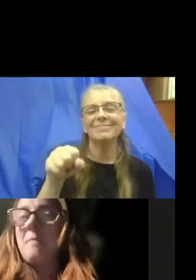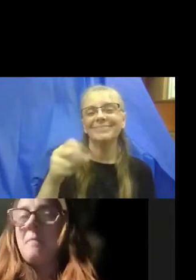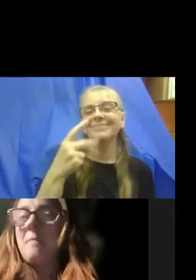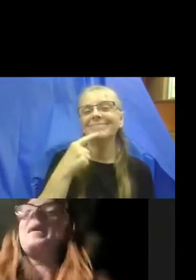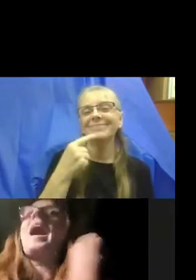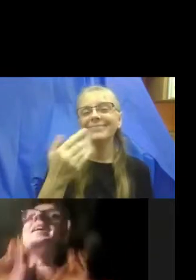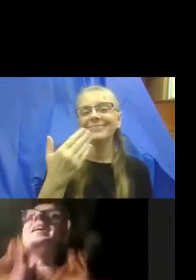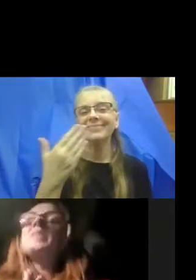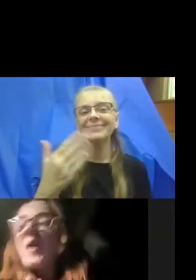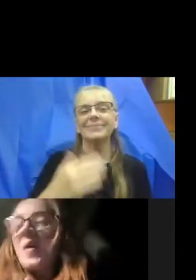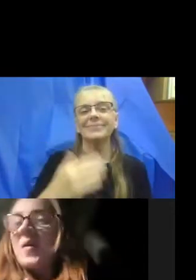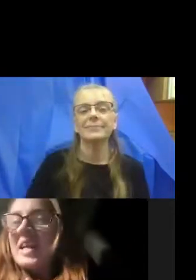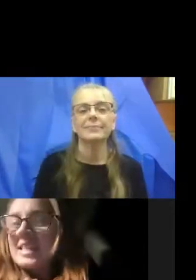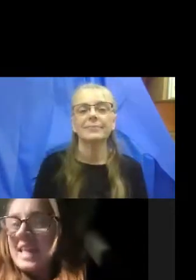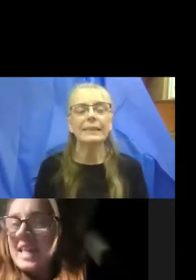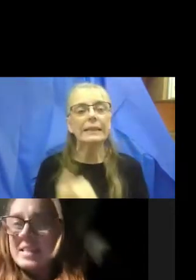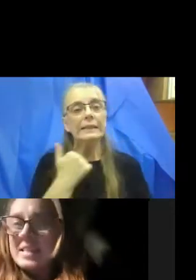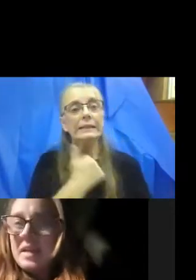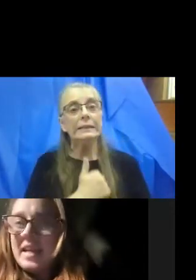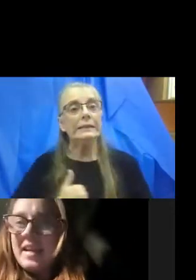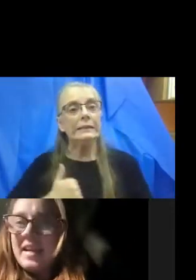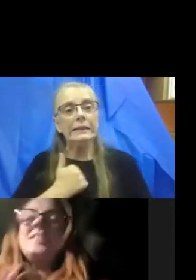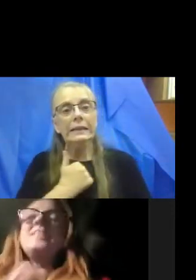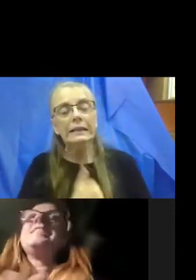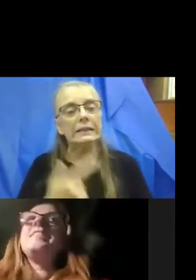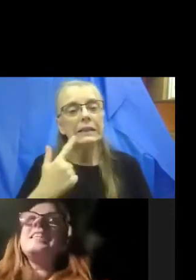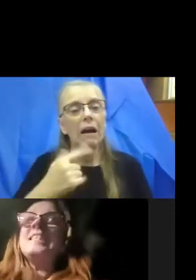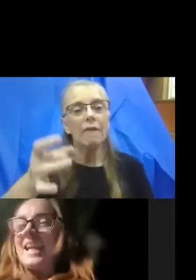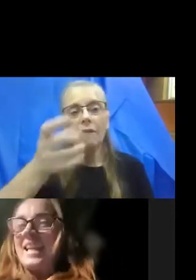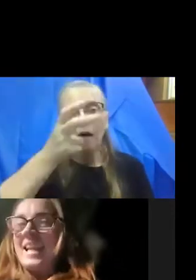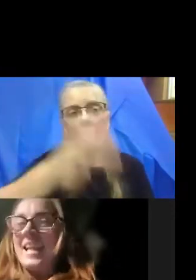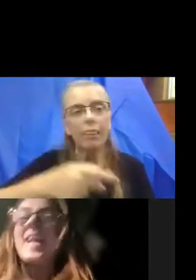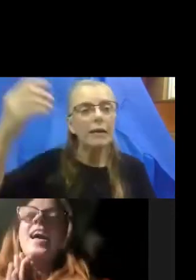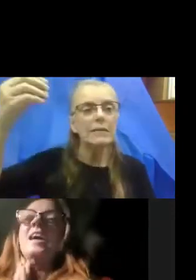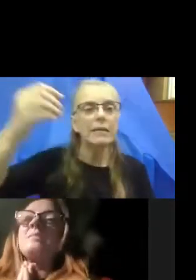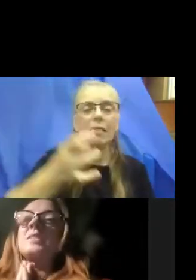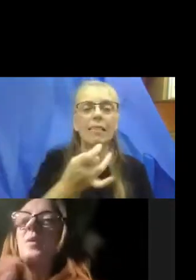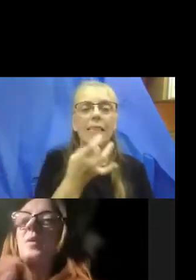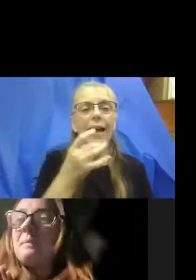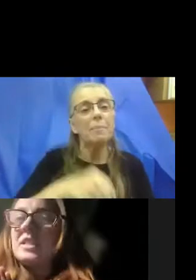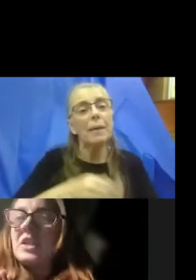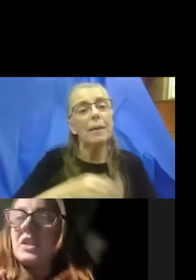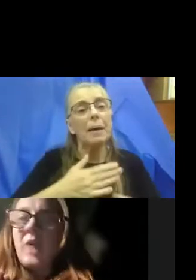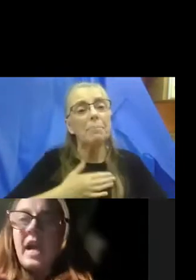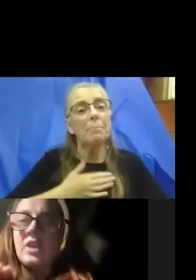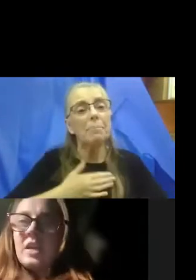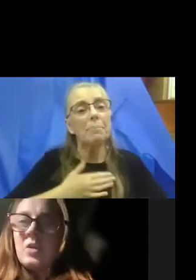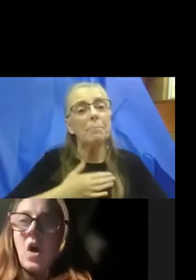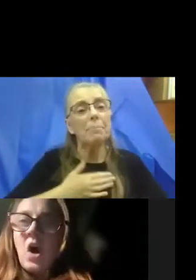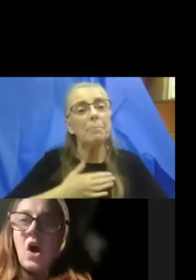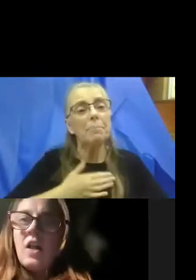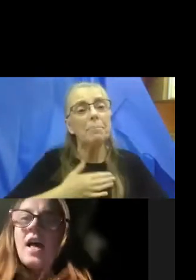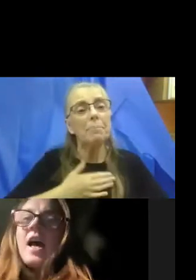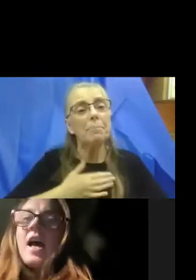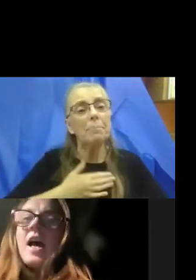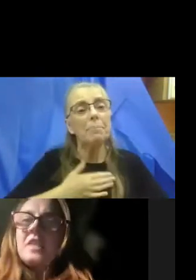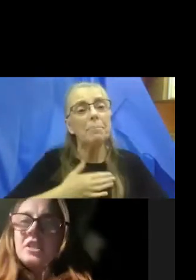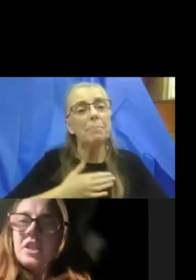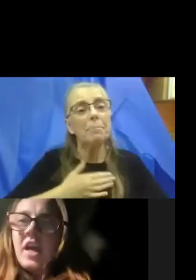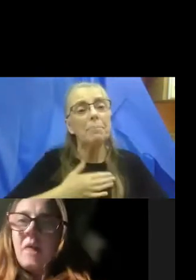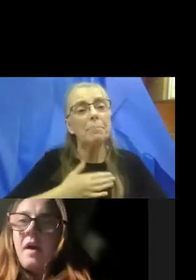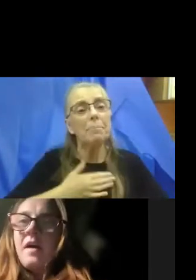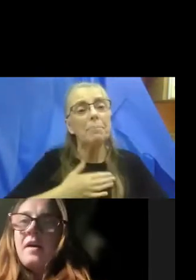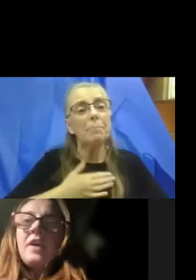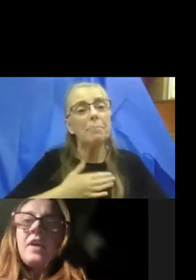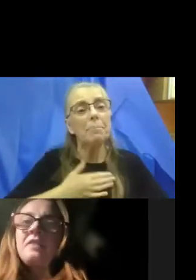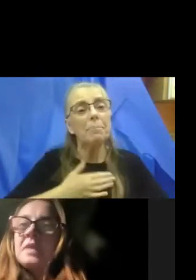know, mom life, but I am so excited to be here. This is so exciting. I'm so happy to congratulate you all. I'm finishing